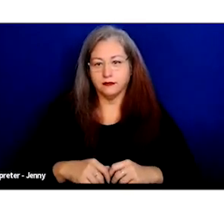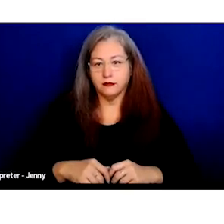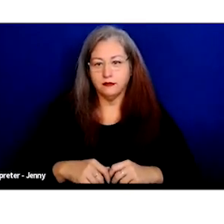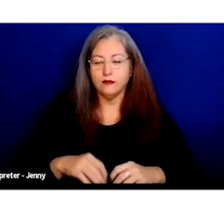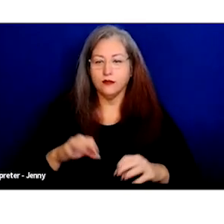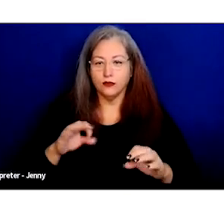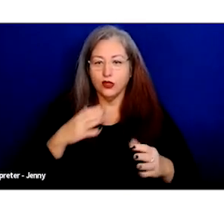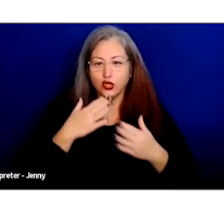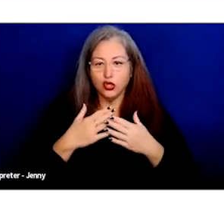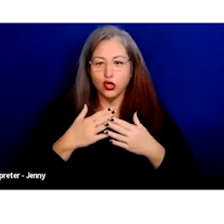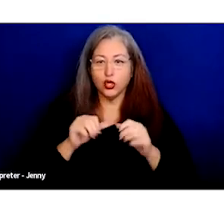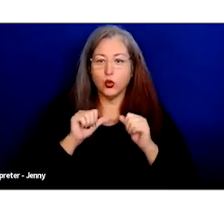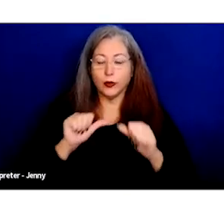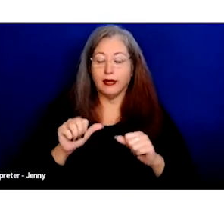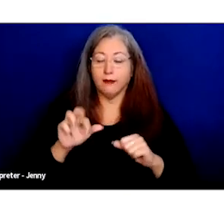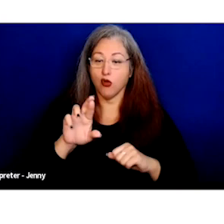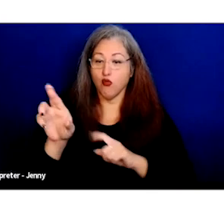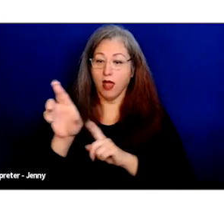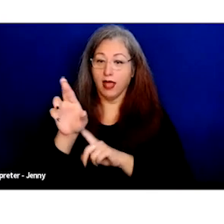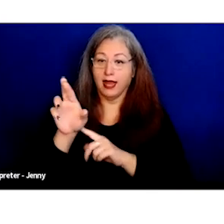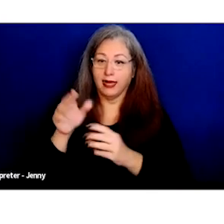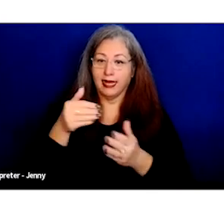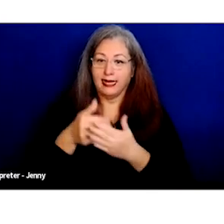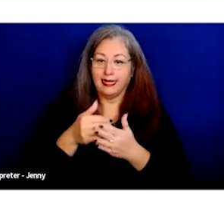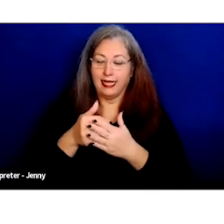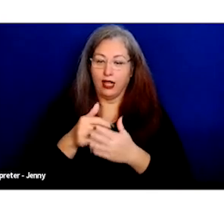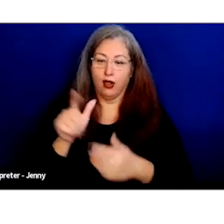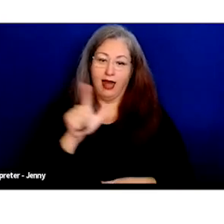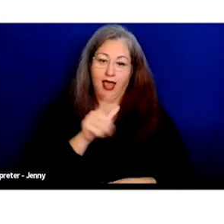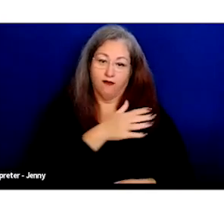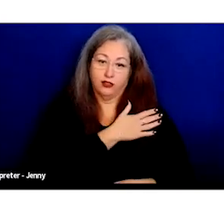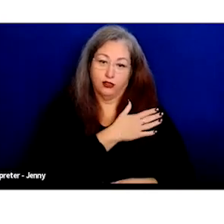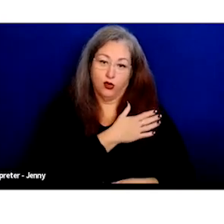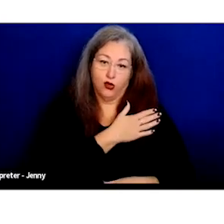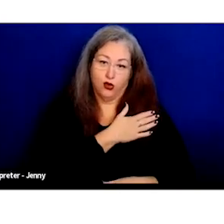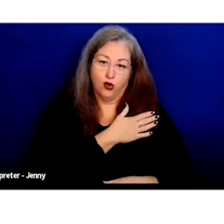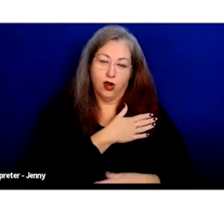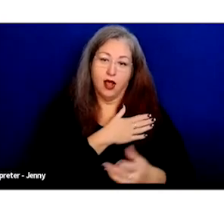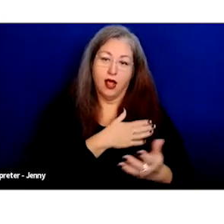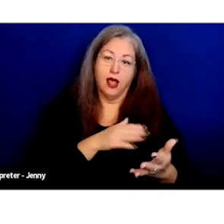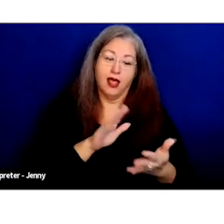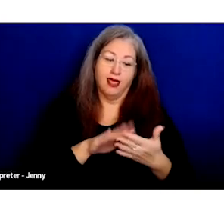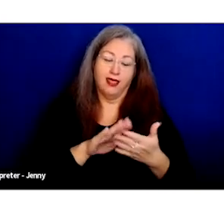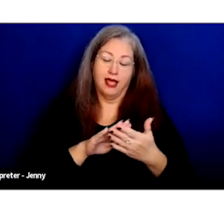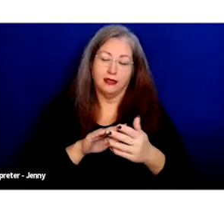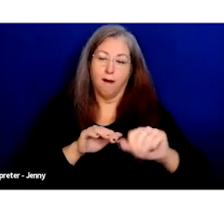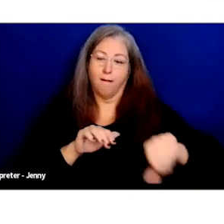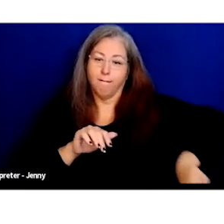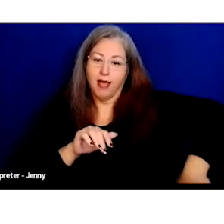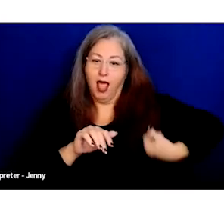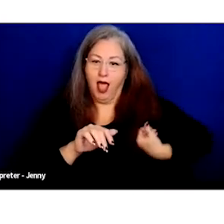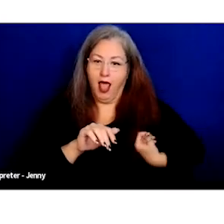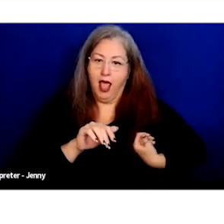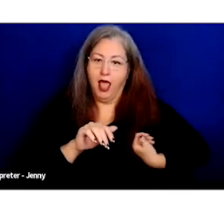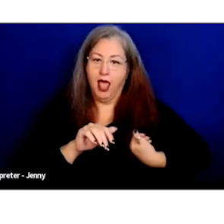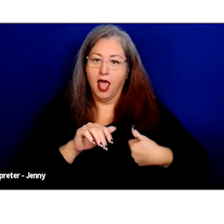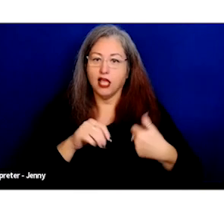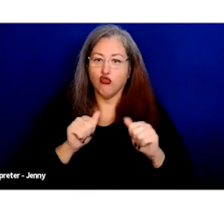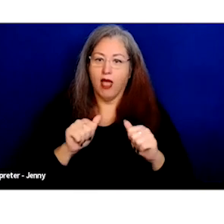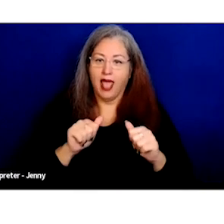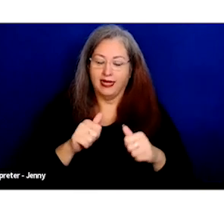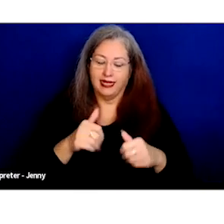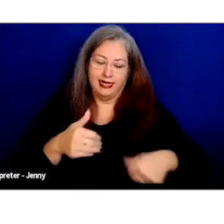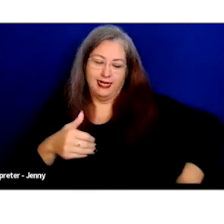Good. So keep the right hand by the left shoulder, and now take your left hand and bring it behind you and get that right